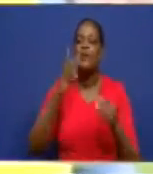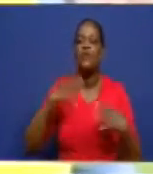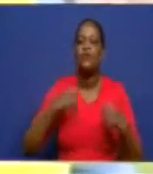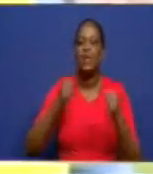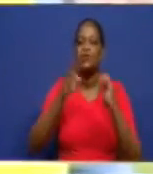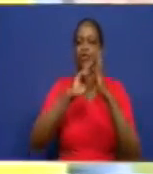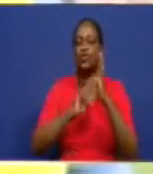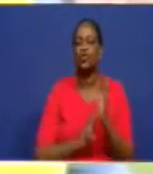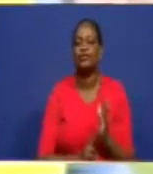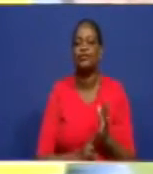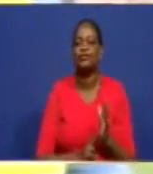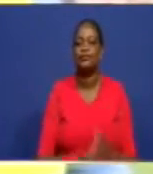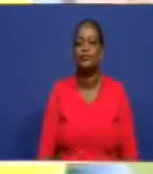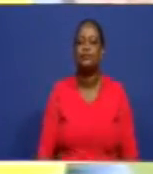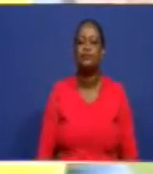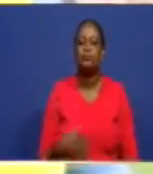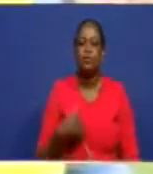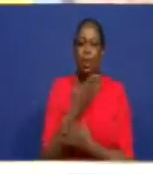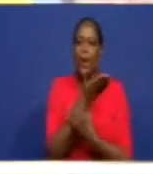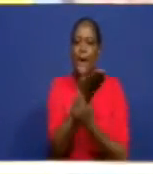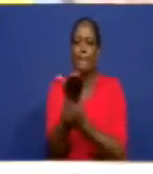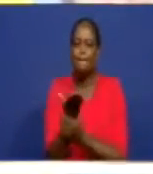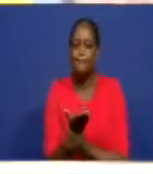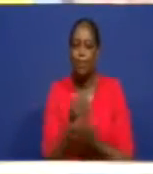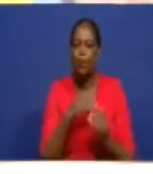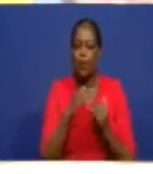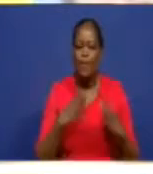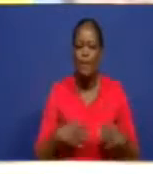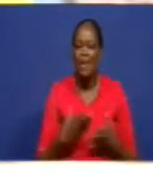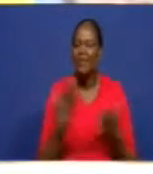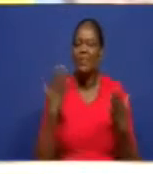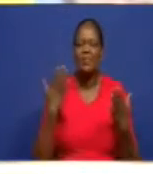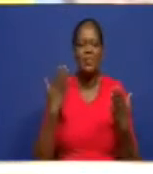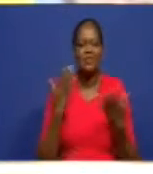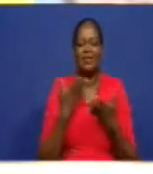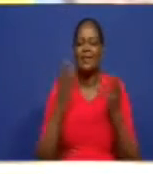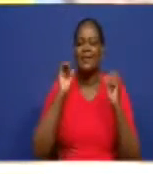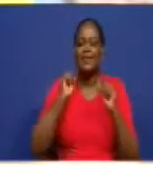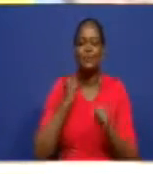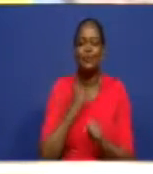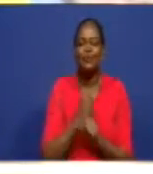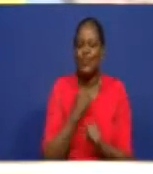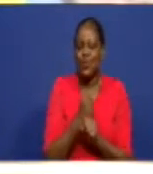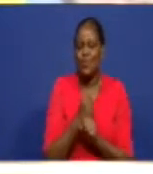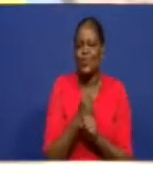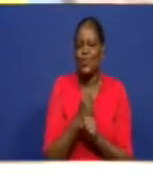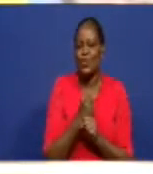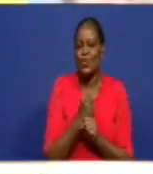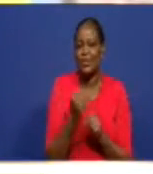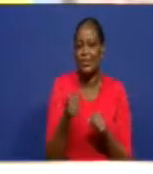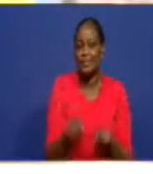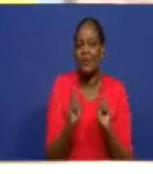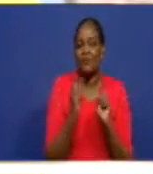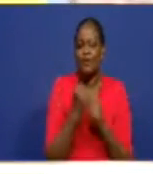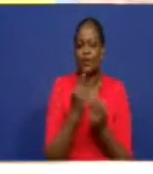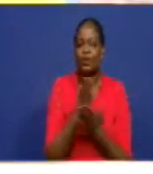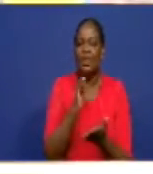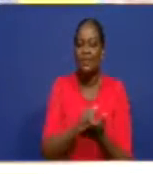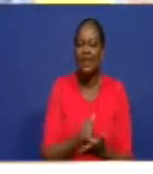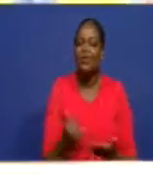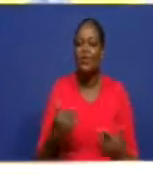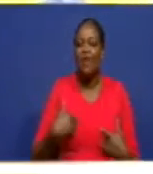with everybody is that anything that you can do within your power to ensure that you do not